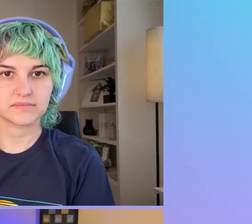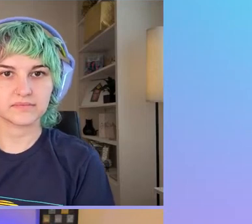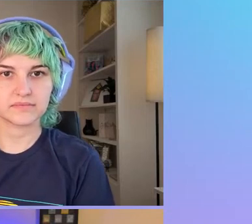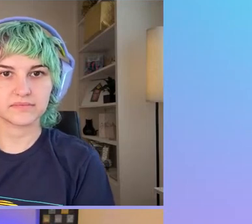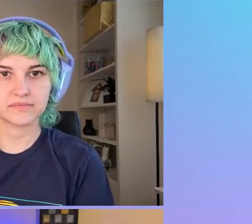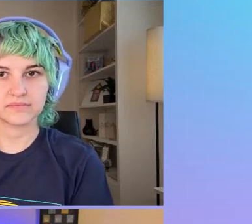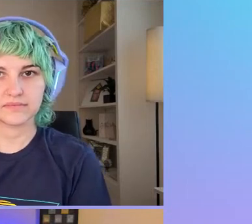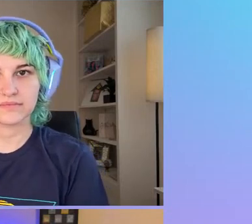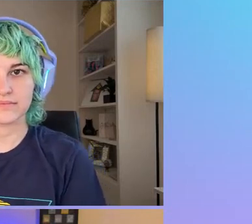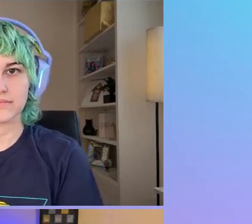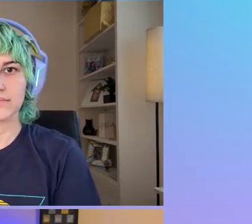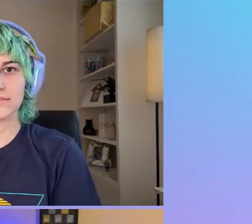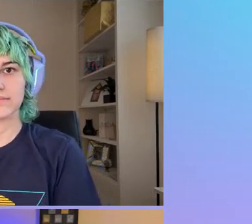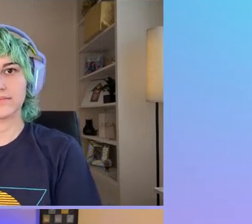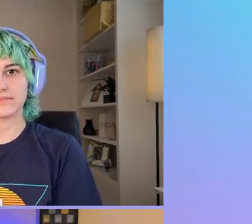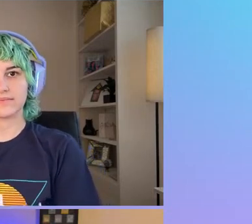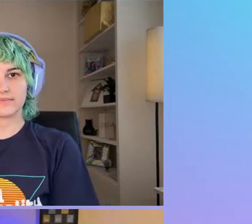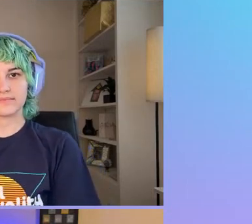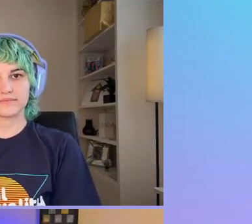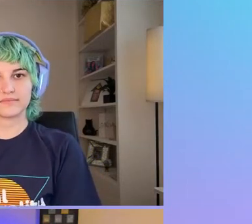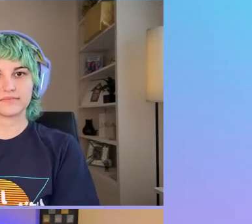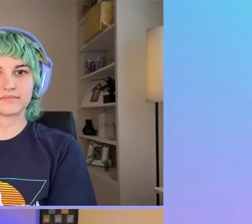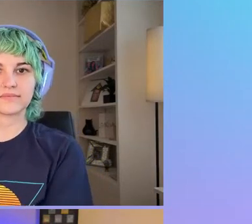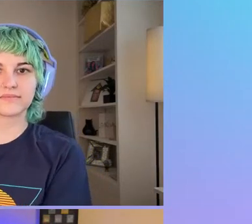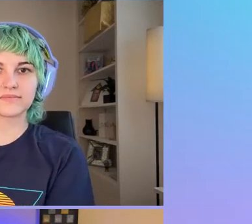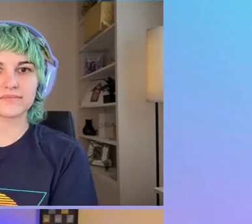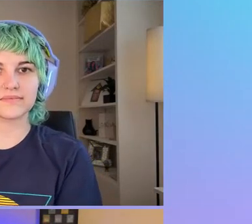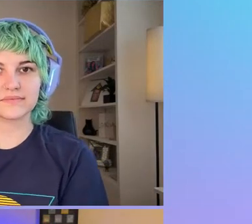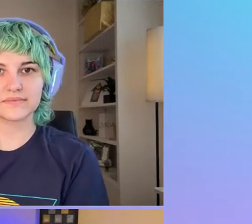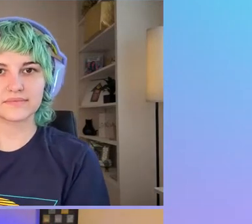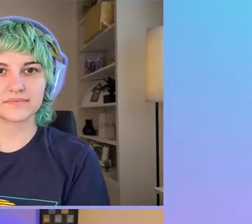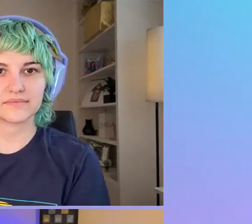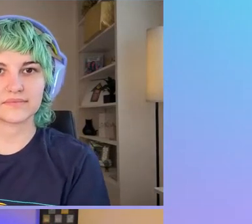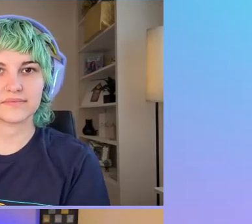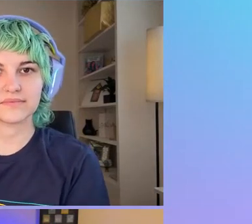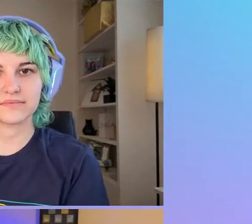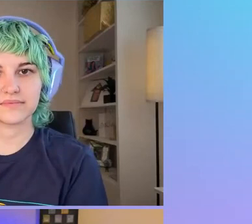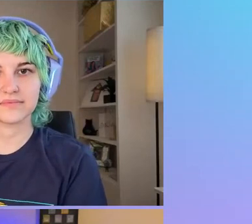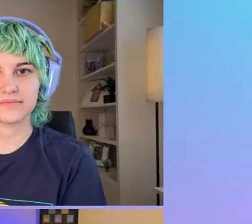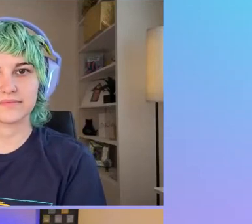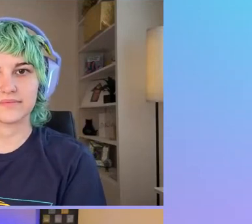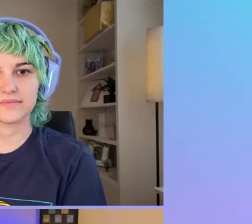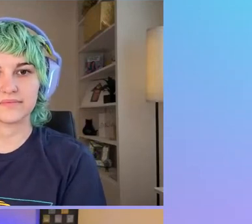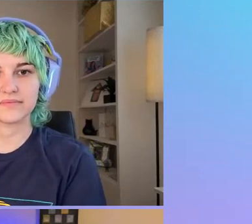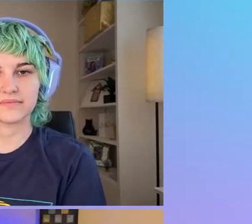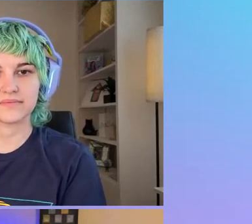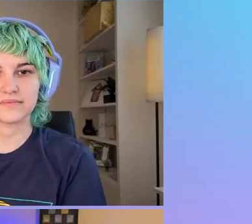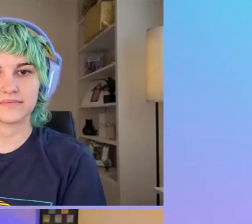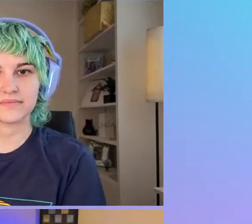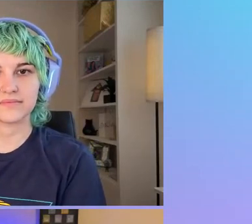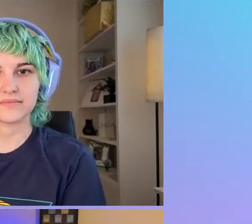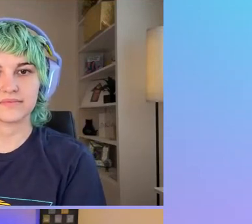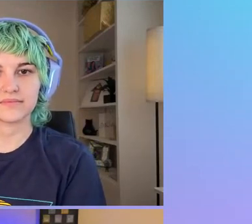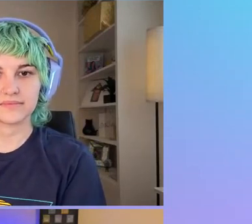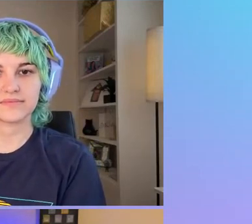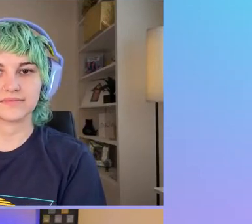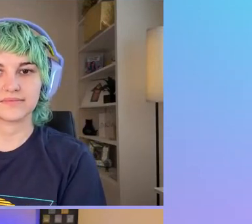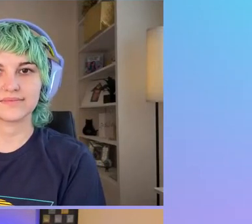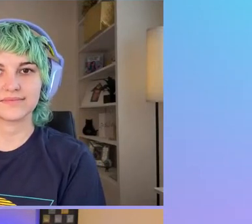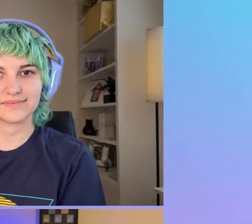can say your level of familiarity with accessibility, and then the model will automatically adjust its tone to that.